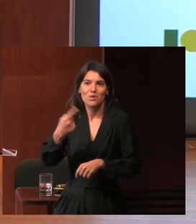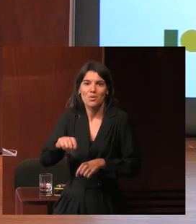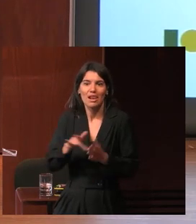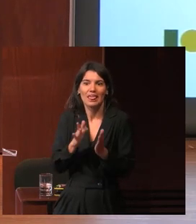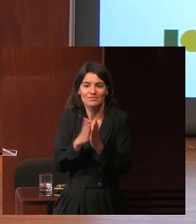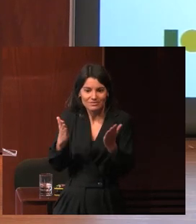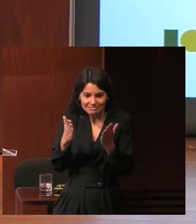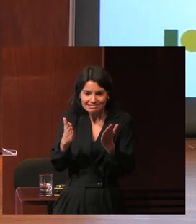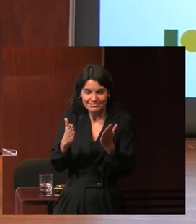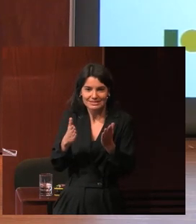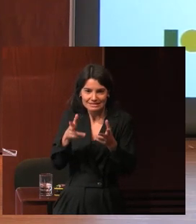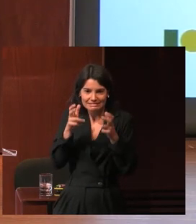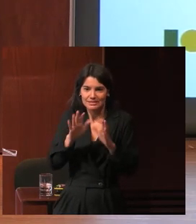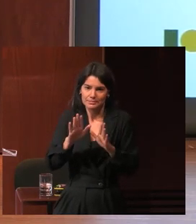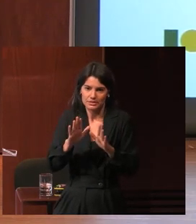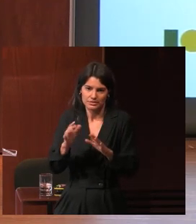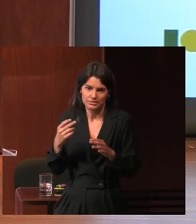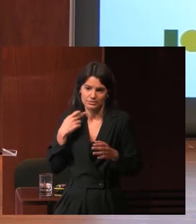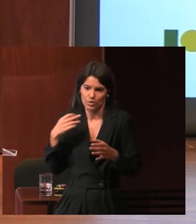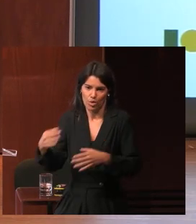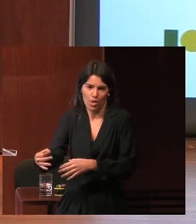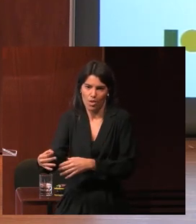completely right that there is